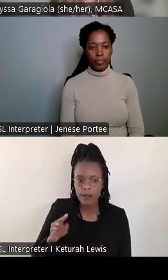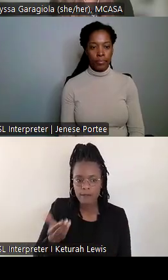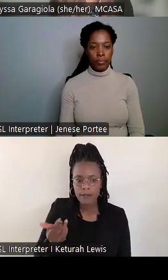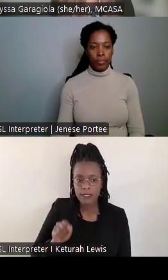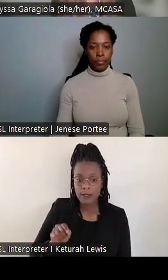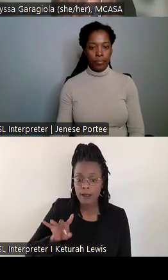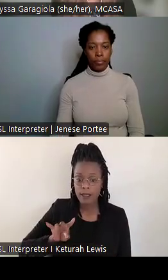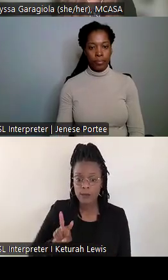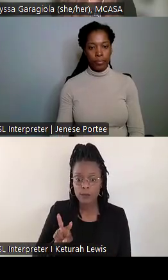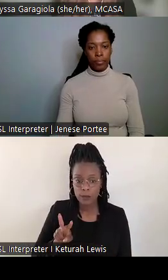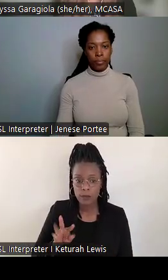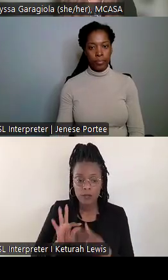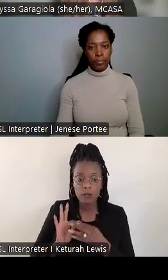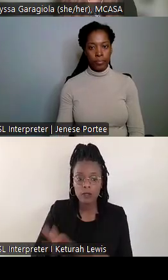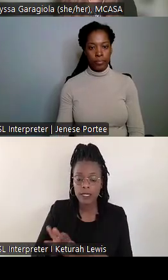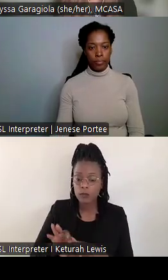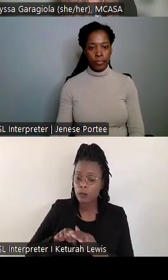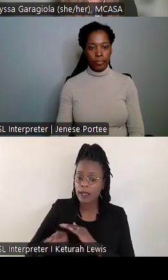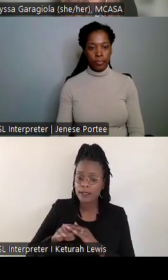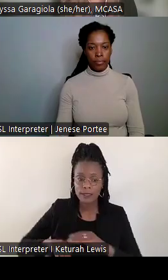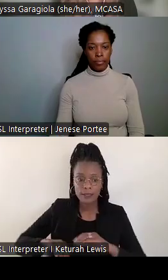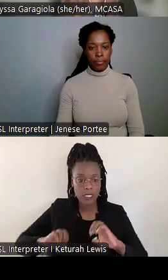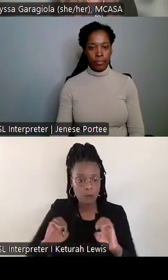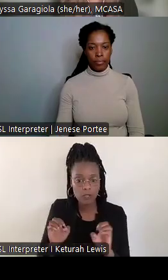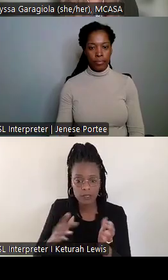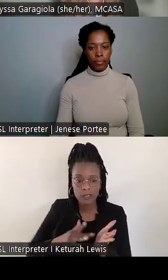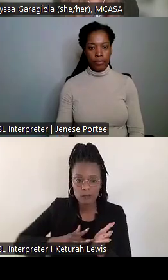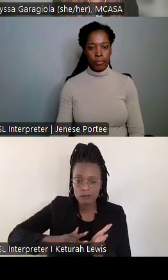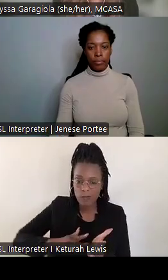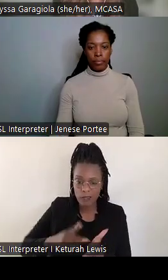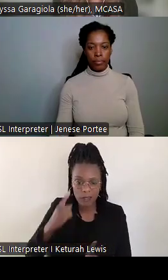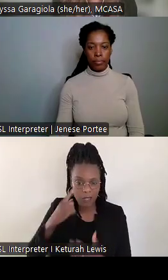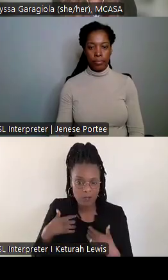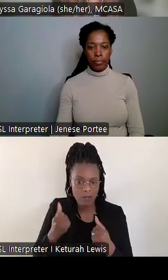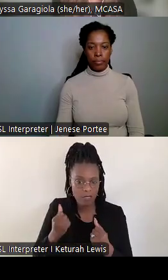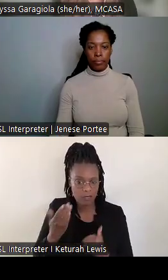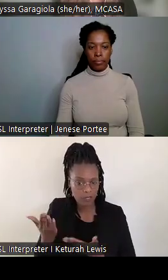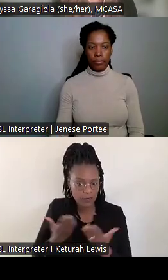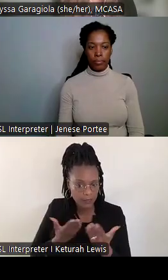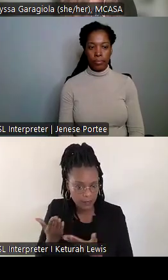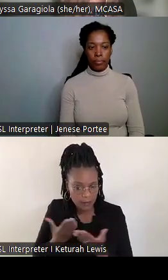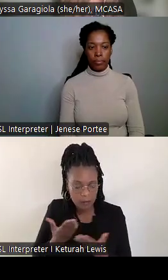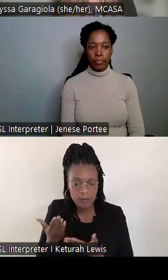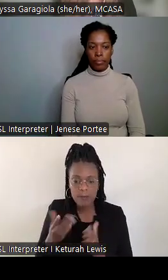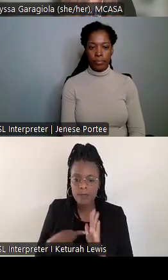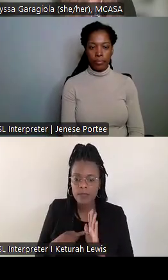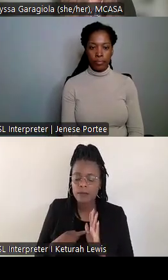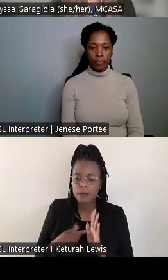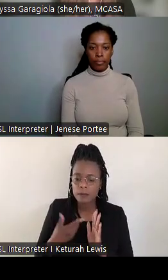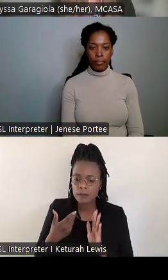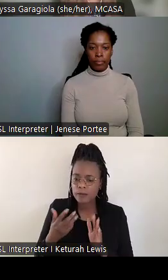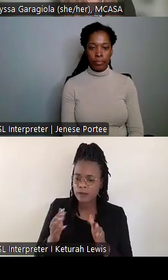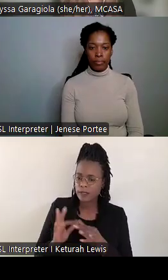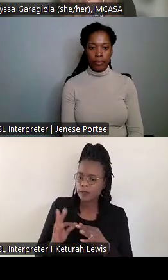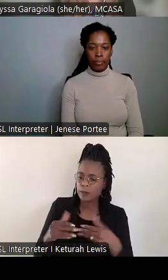115.82 related to accessing emergency medical and mental health services. So this standard says